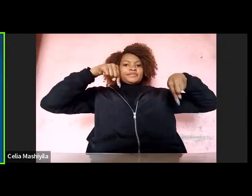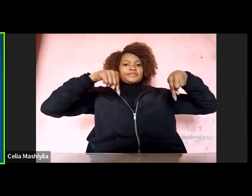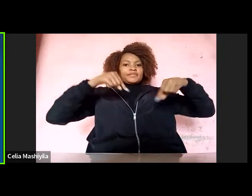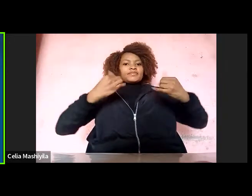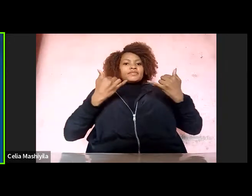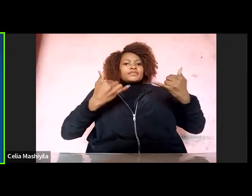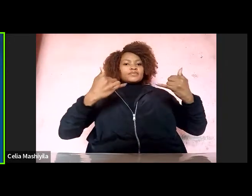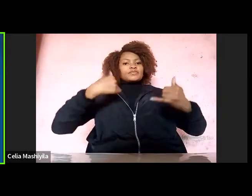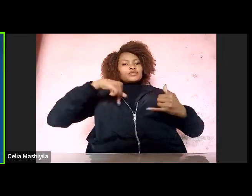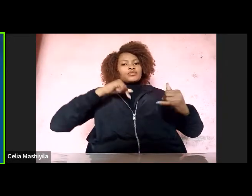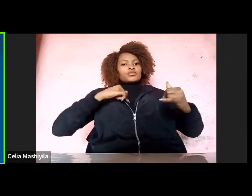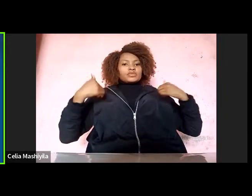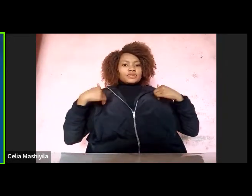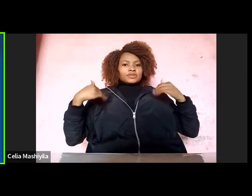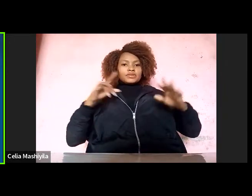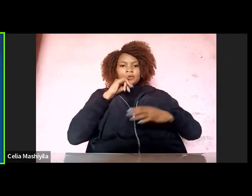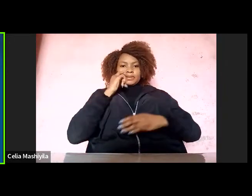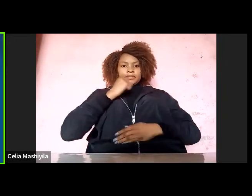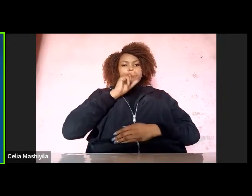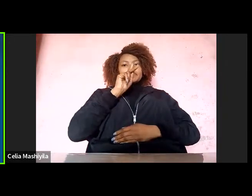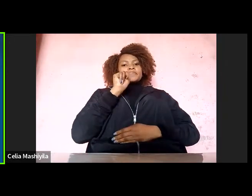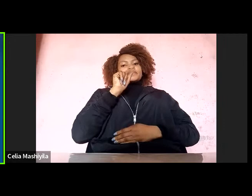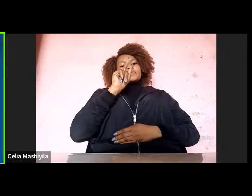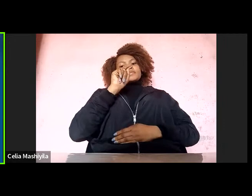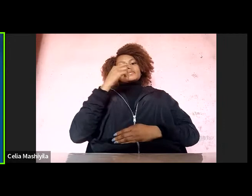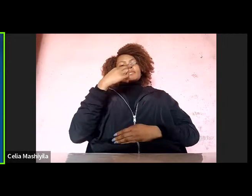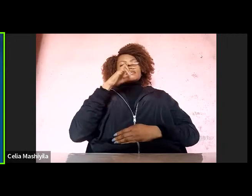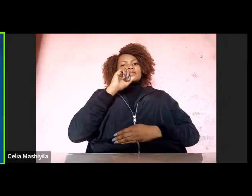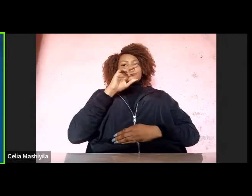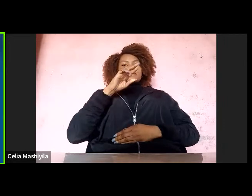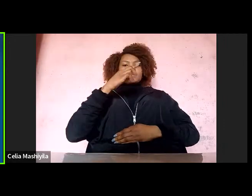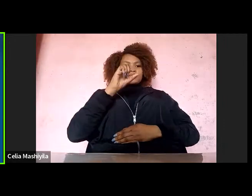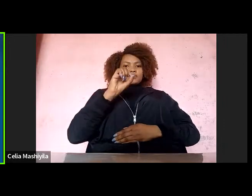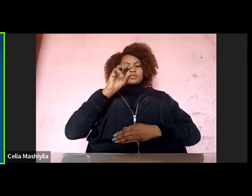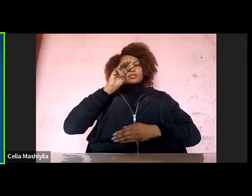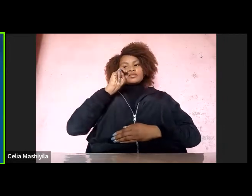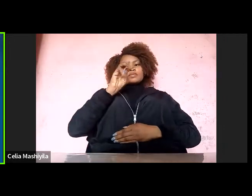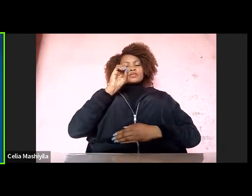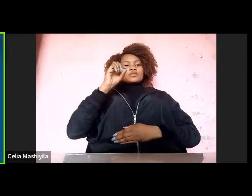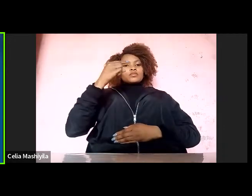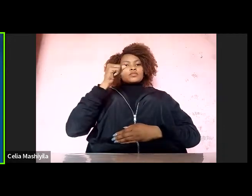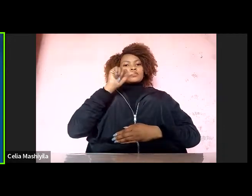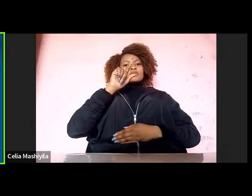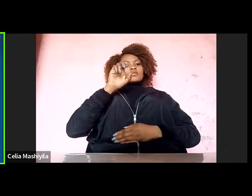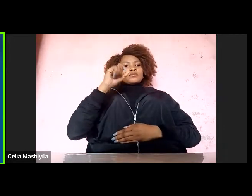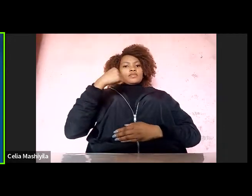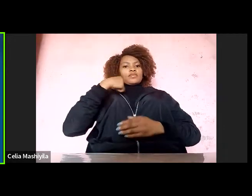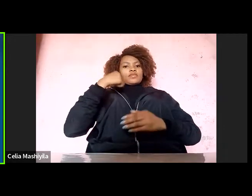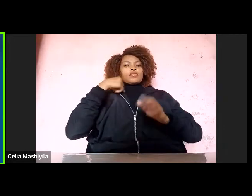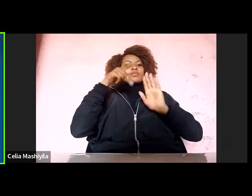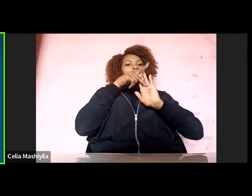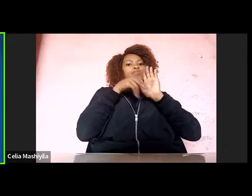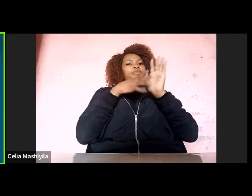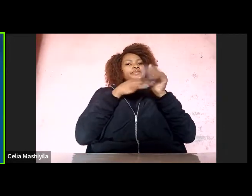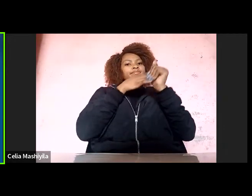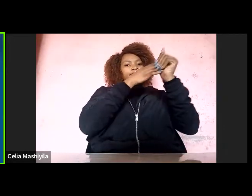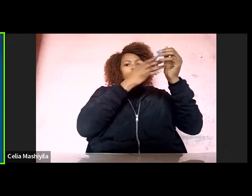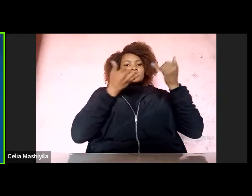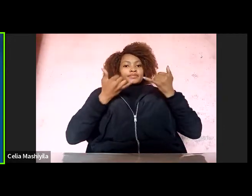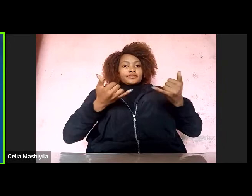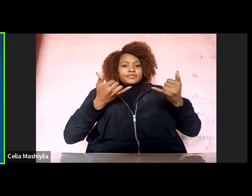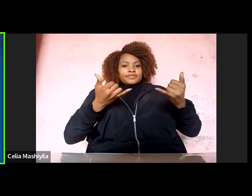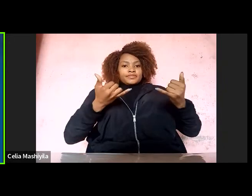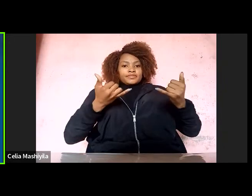webinar. My name is Katlego Moralo and I will be your program director for this webinar. It is with great pleasure that we present to you